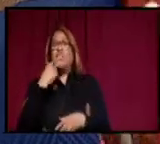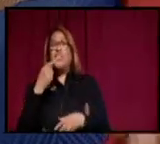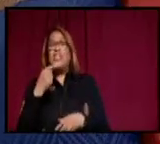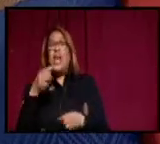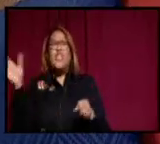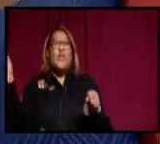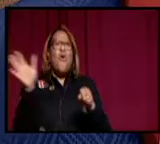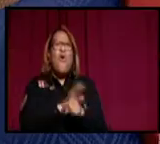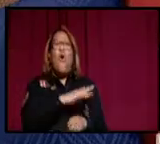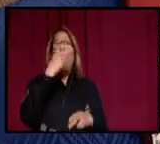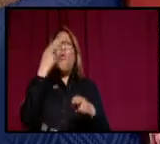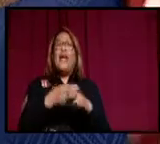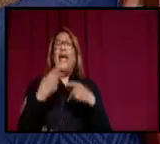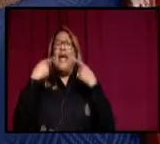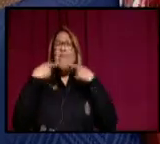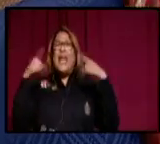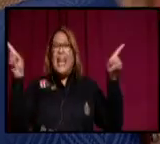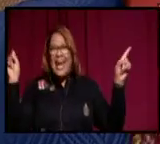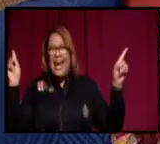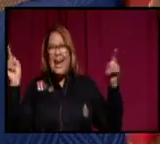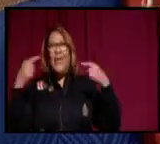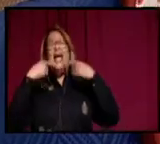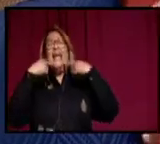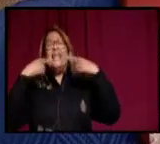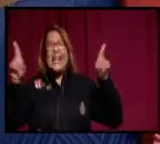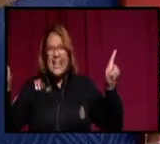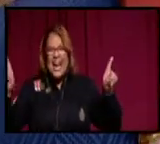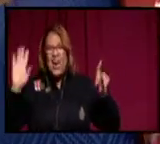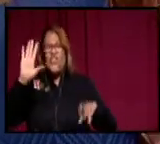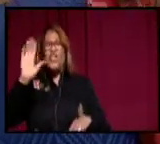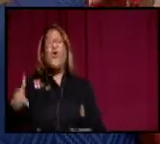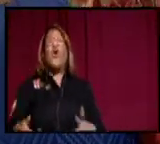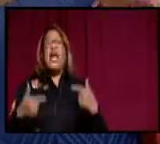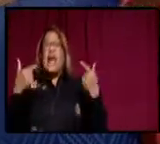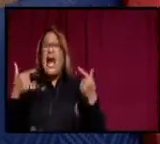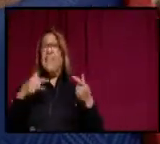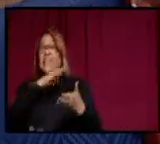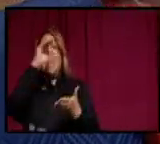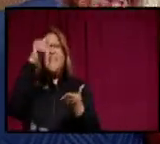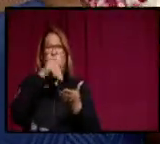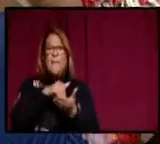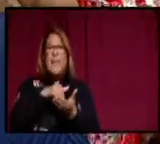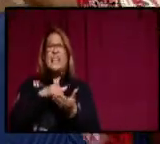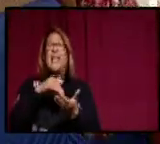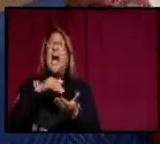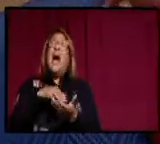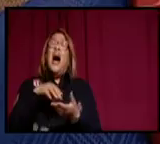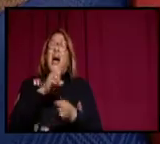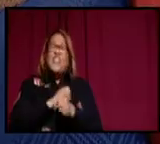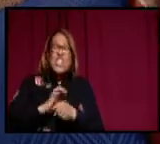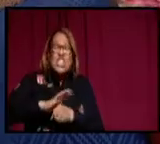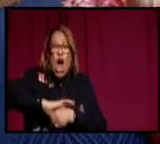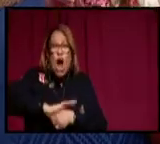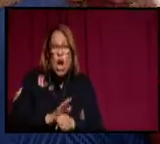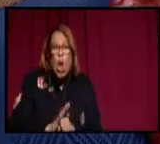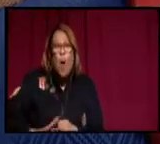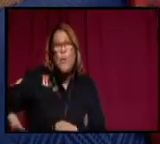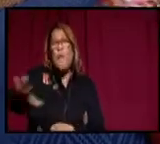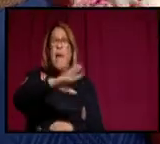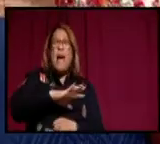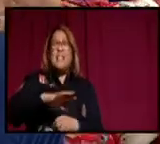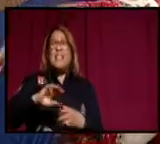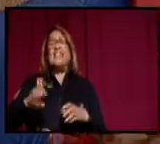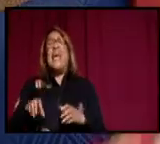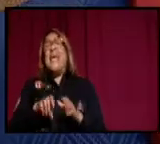whole name out loud. And I want you to declare over your life that even in the midst of this global pandemic, in the midst of this state